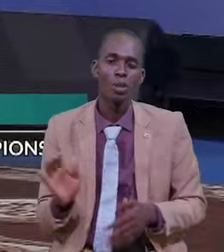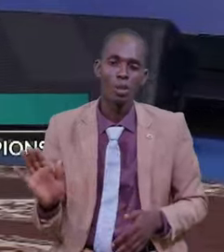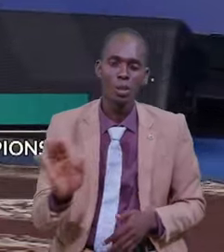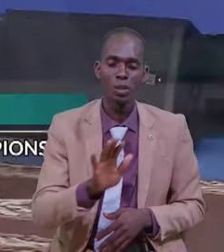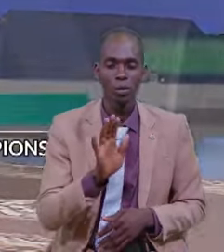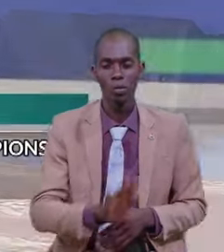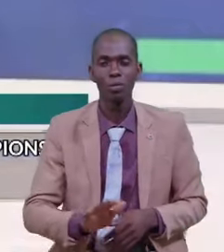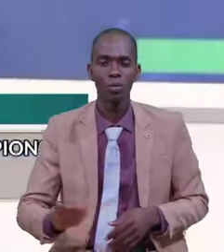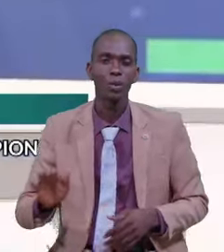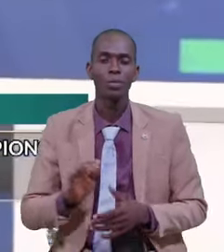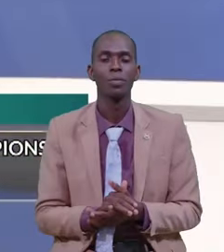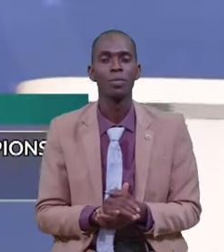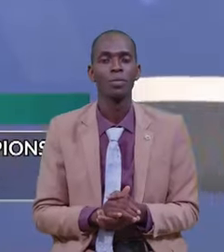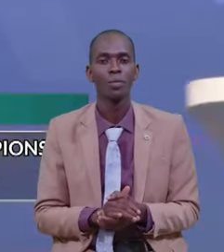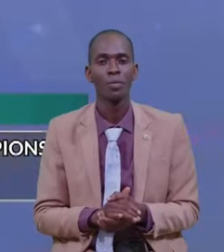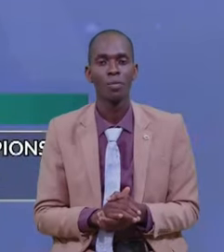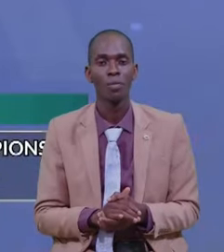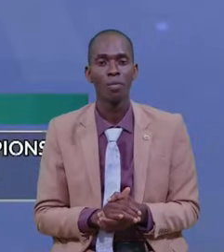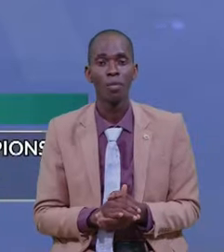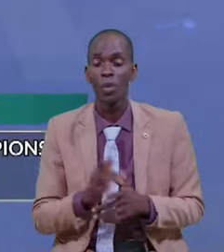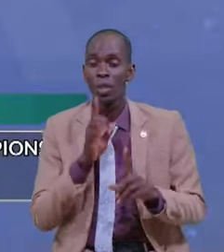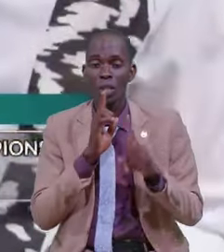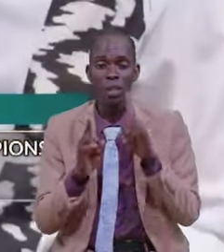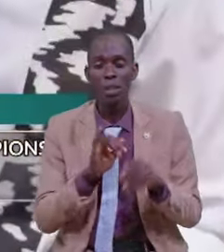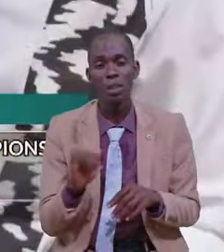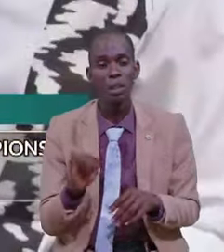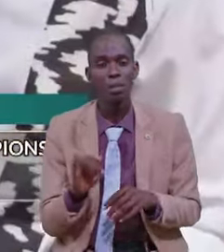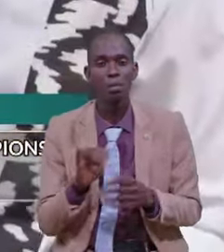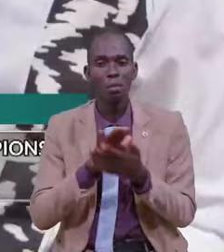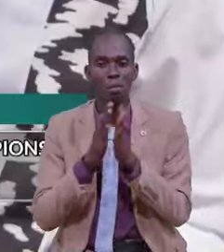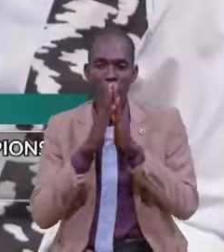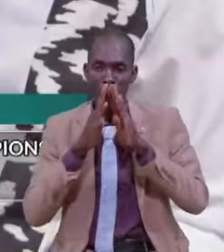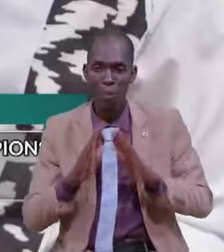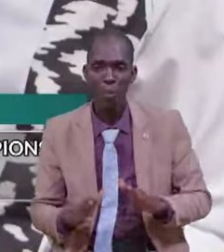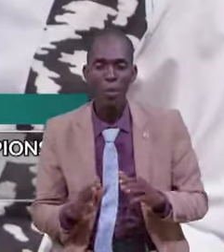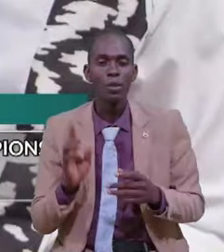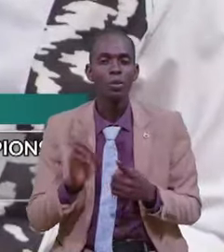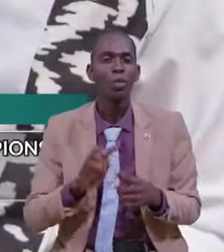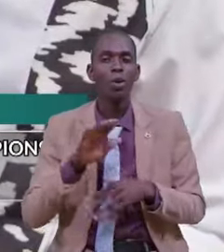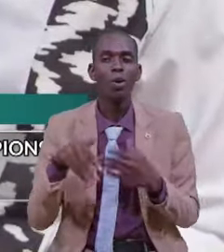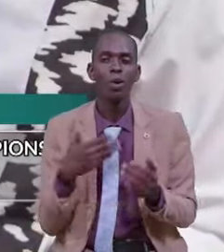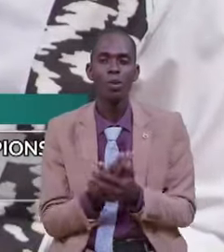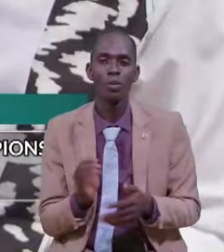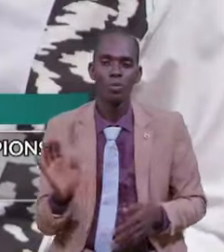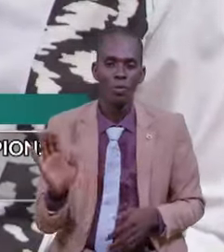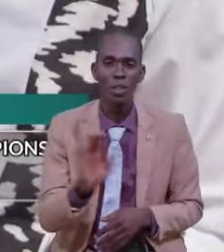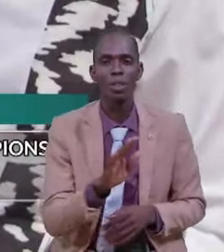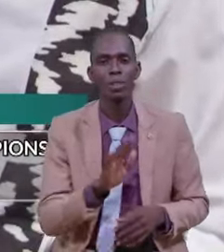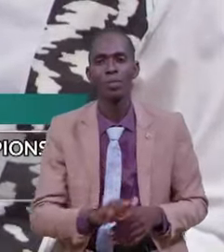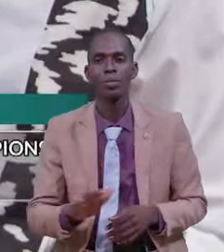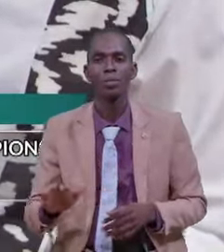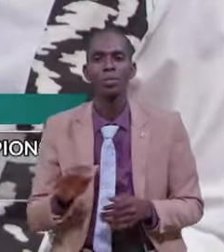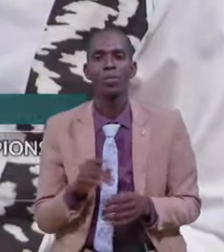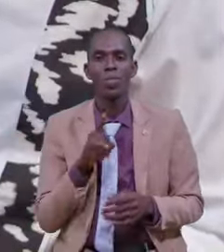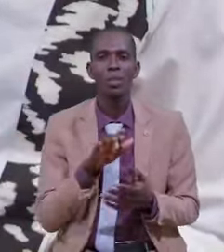seed. Speaking peace to all his seed. He became